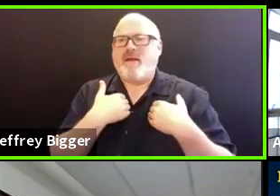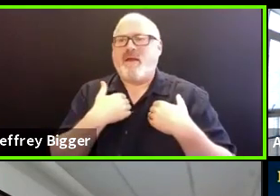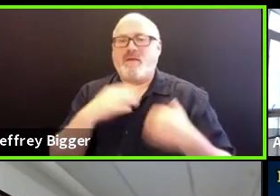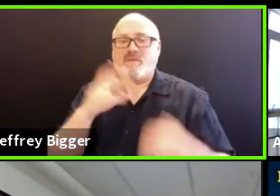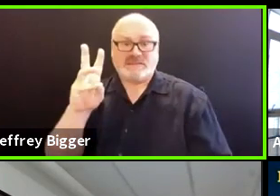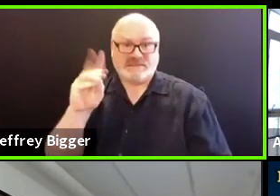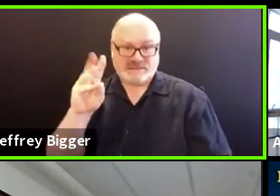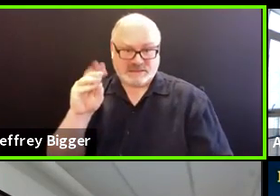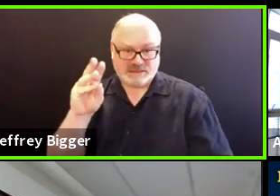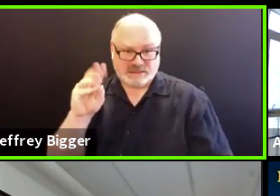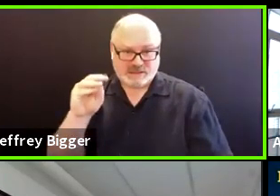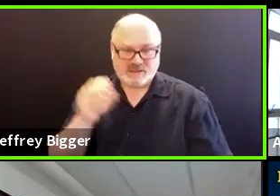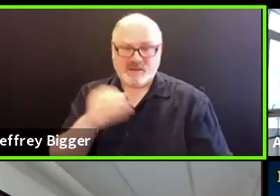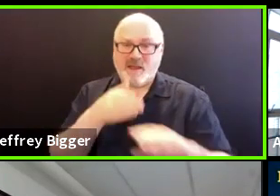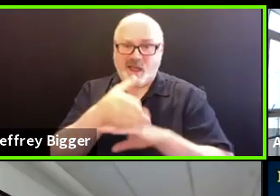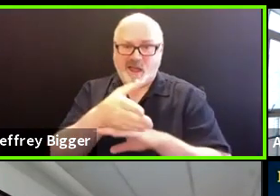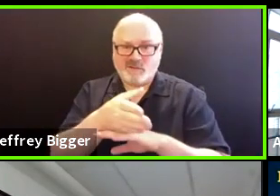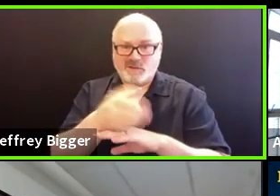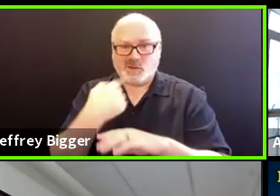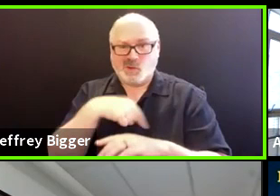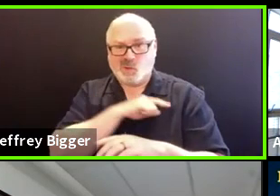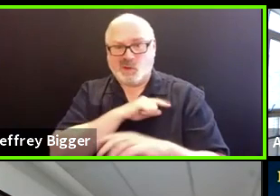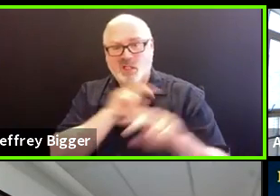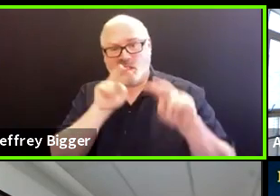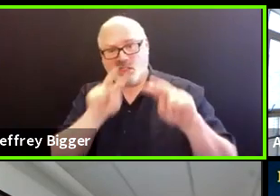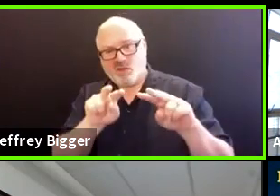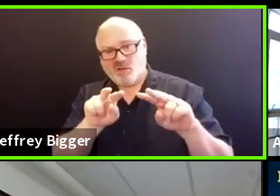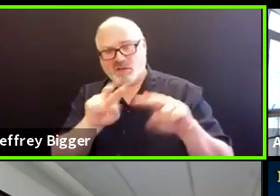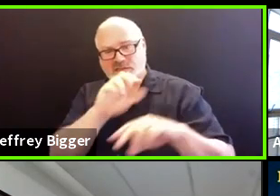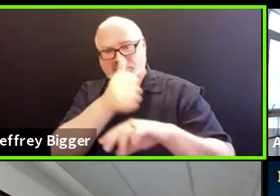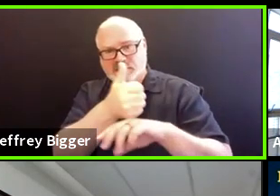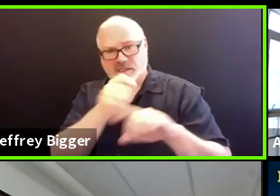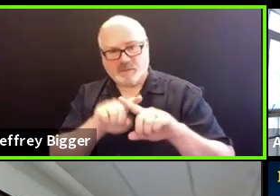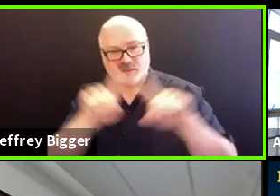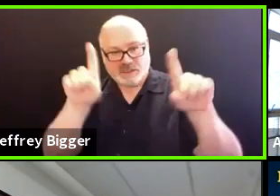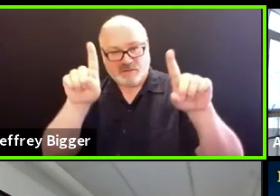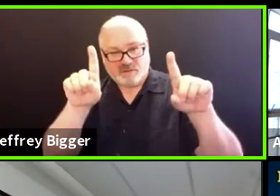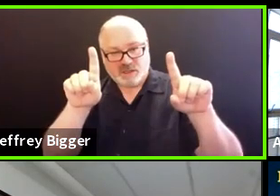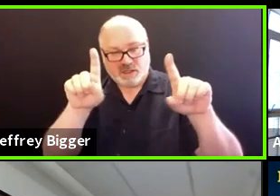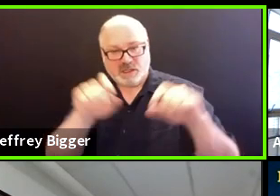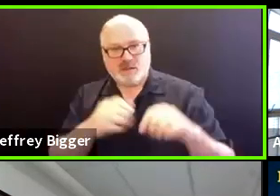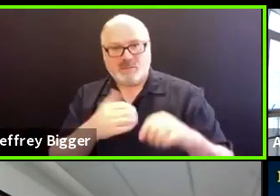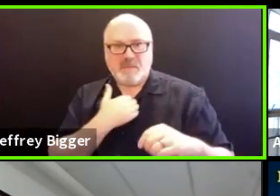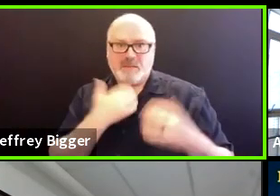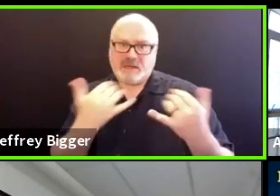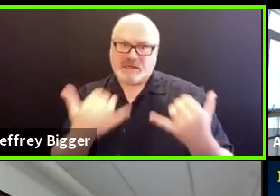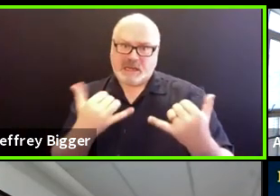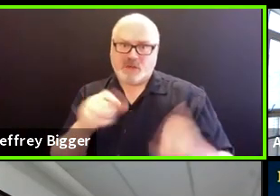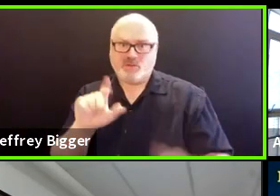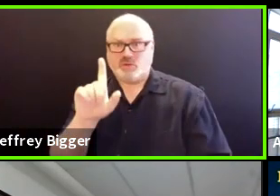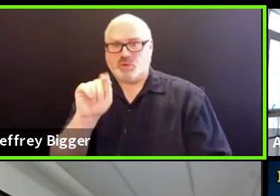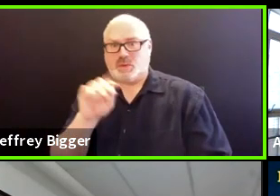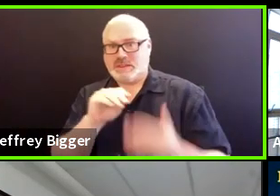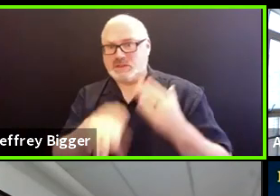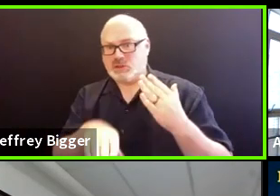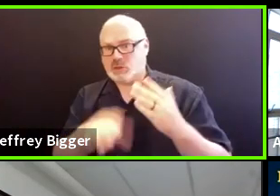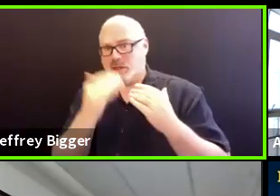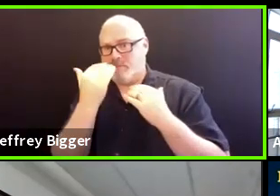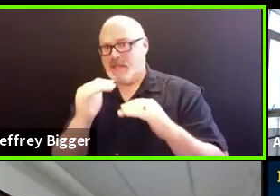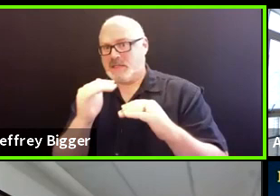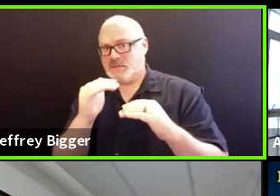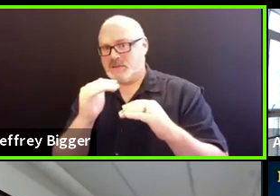that after we kind of configure it for social distancing may only seat 20,